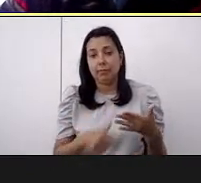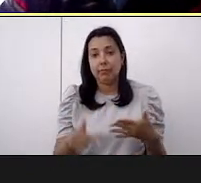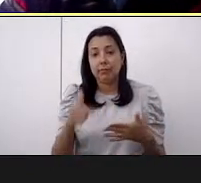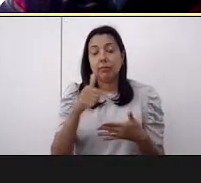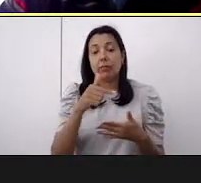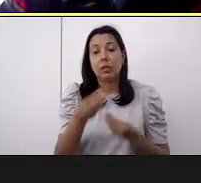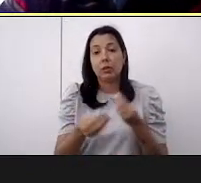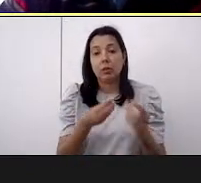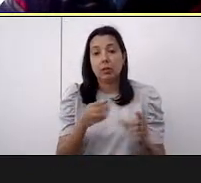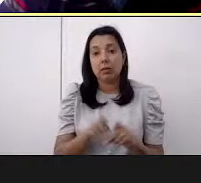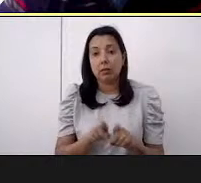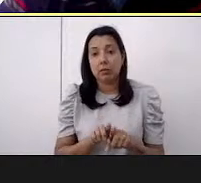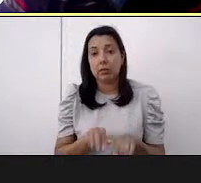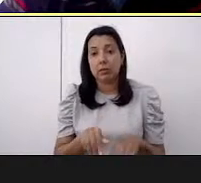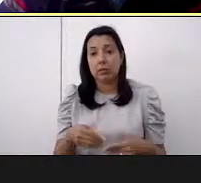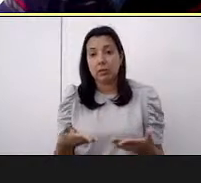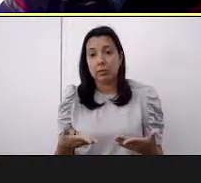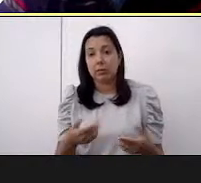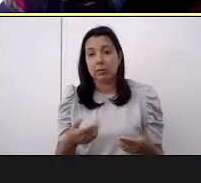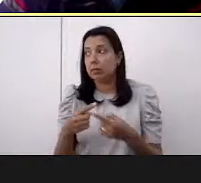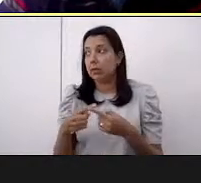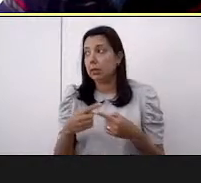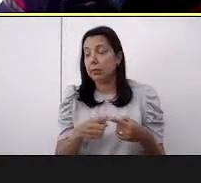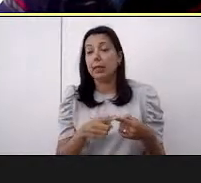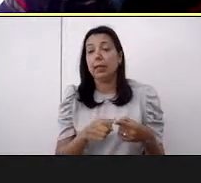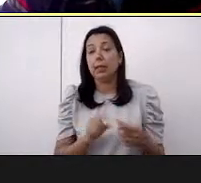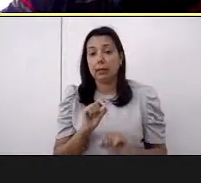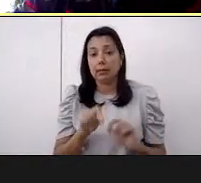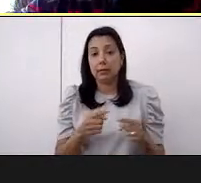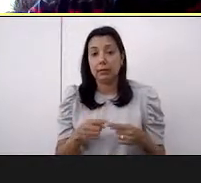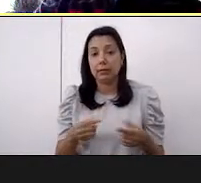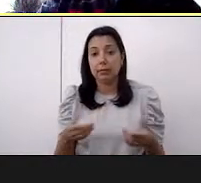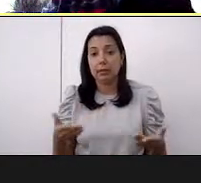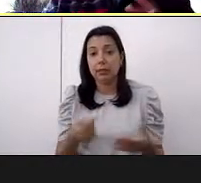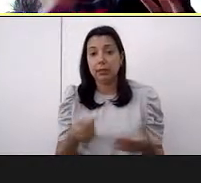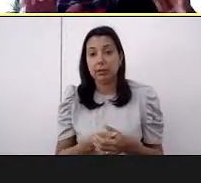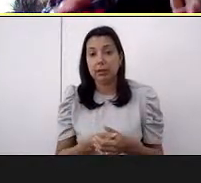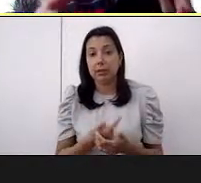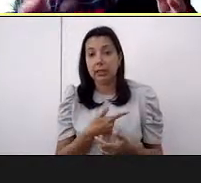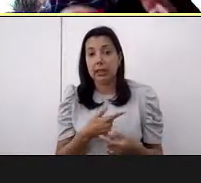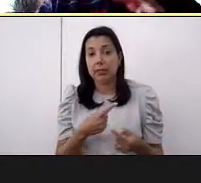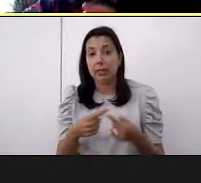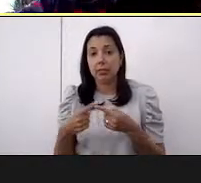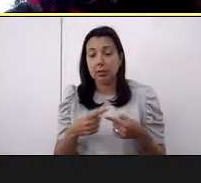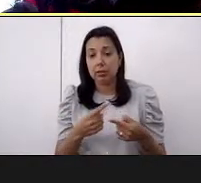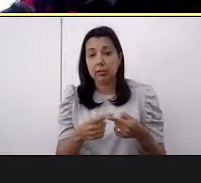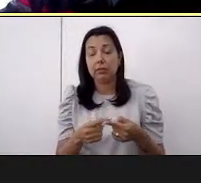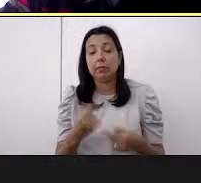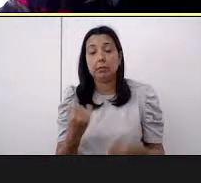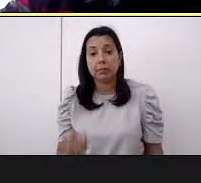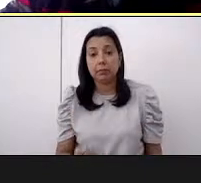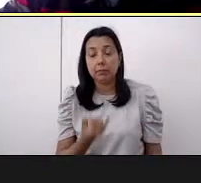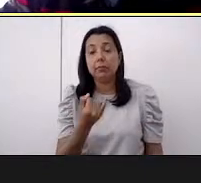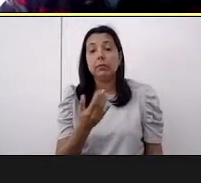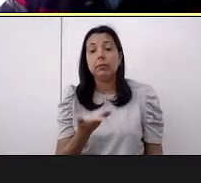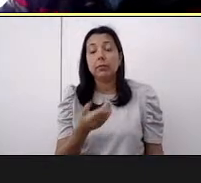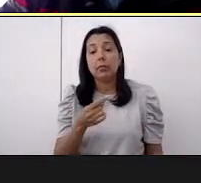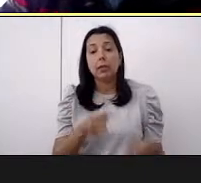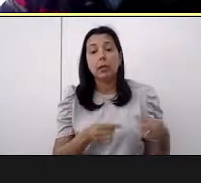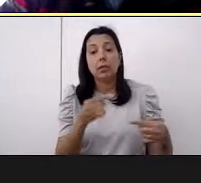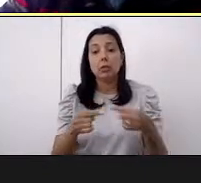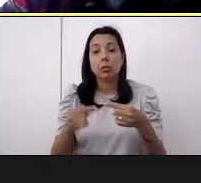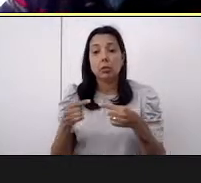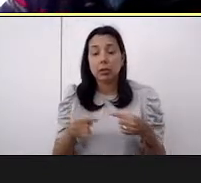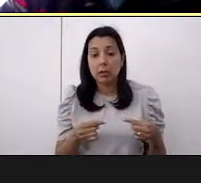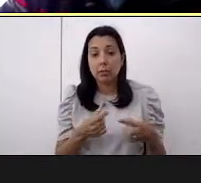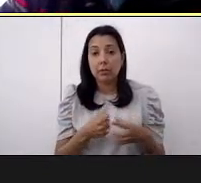So it could be an important element in the debate around the